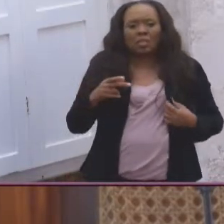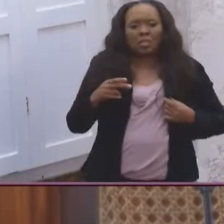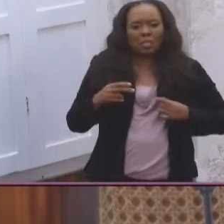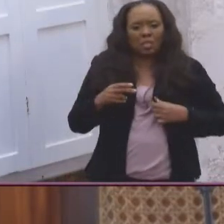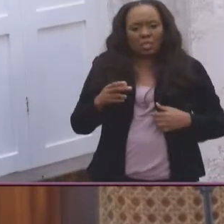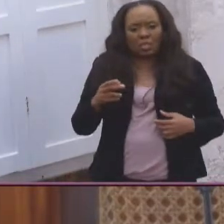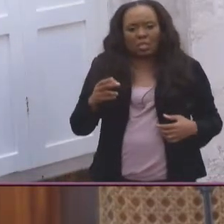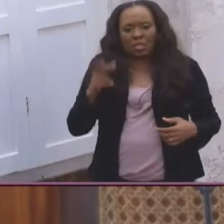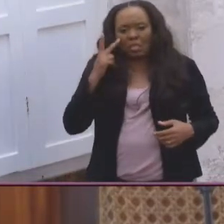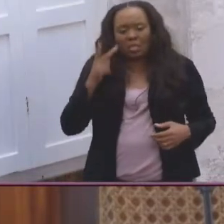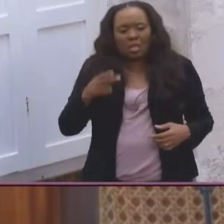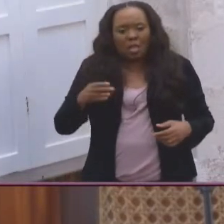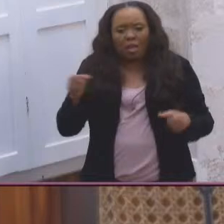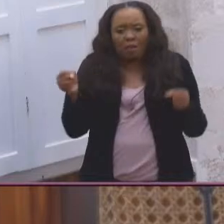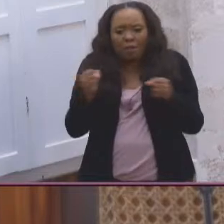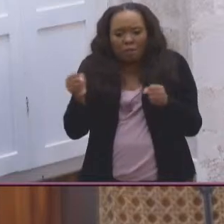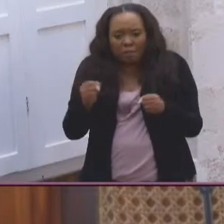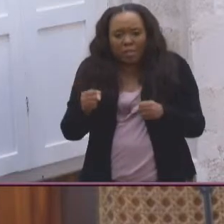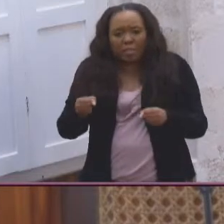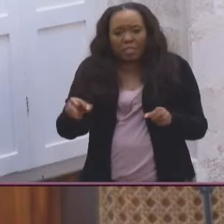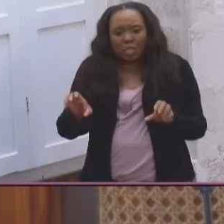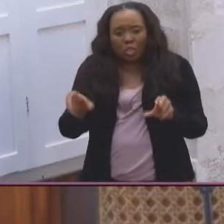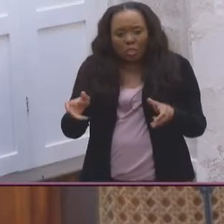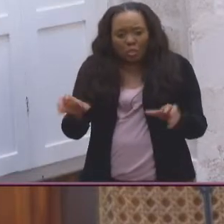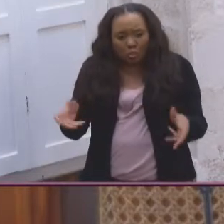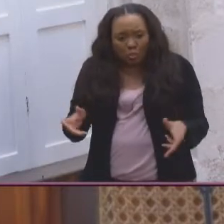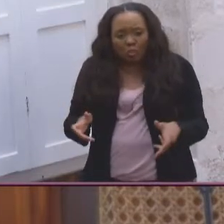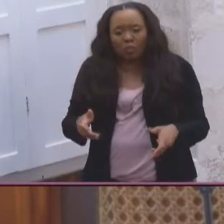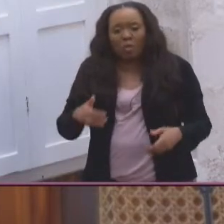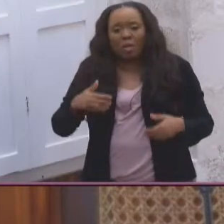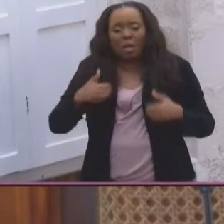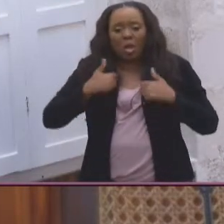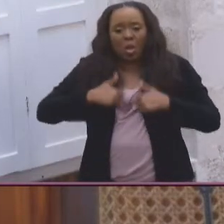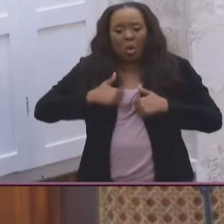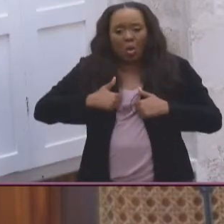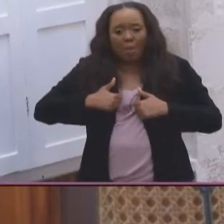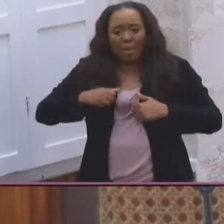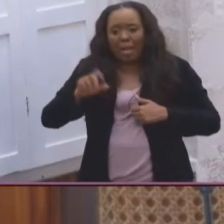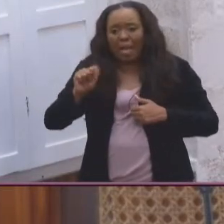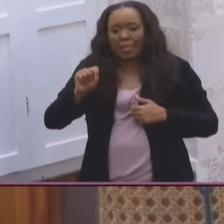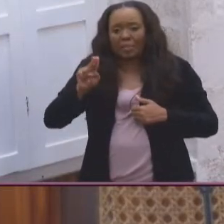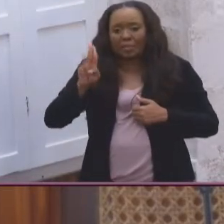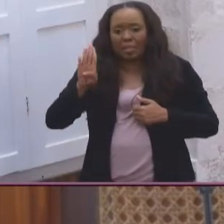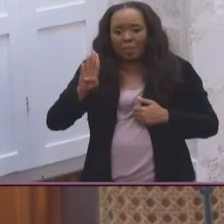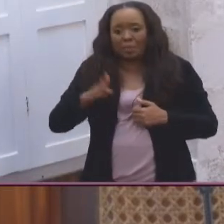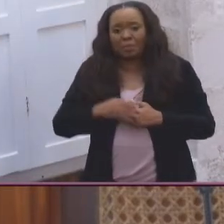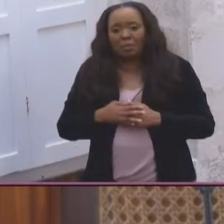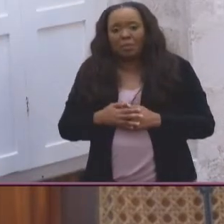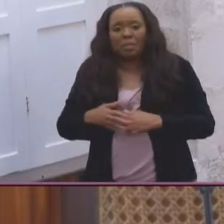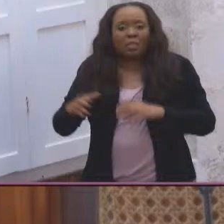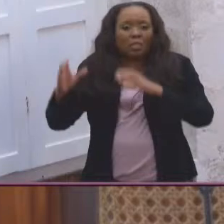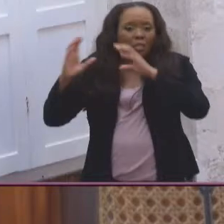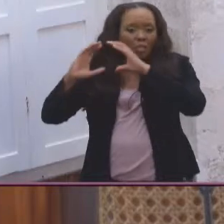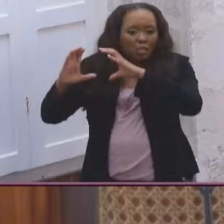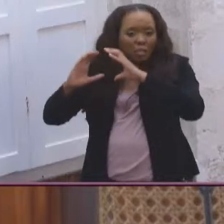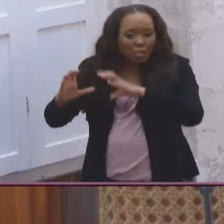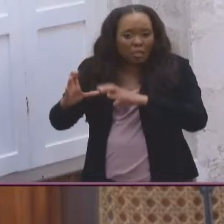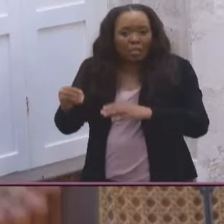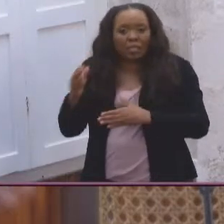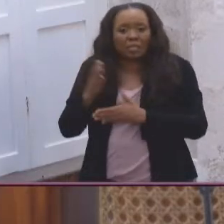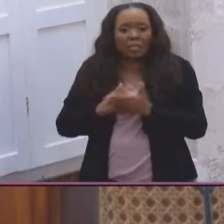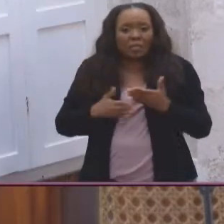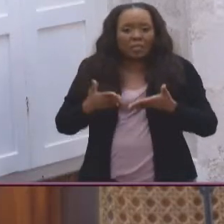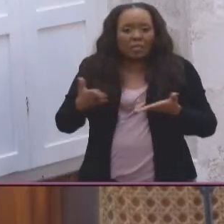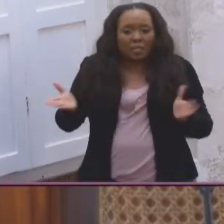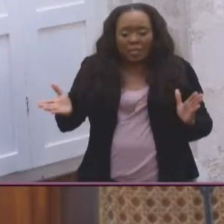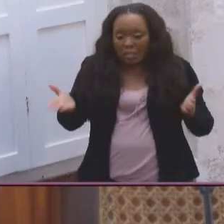a fridge, a stove, a bathtub, several sets of coconuts, and some unidentifiable matter that you would have to